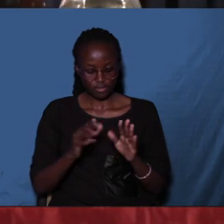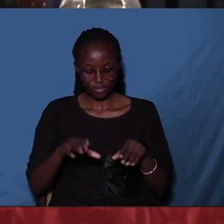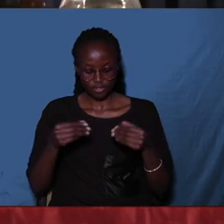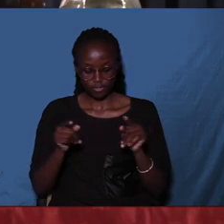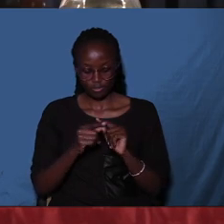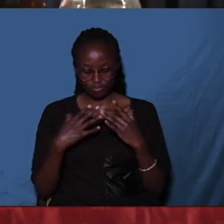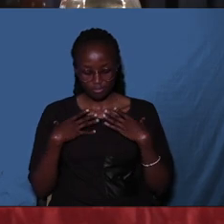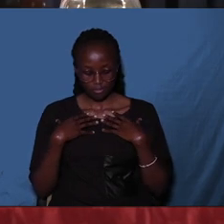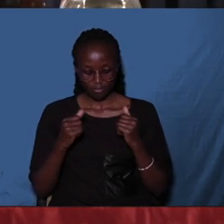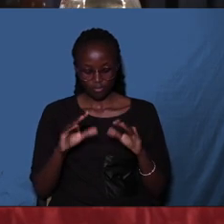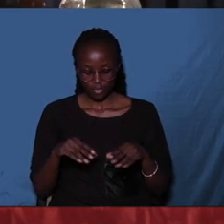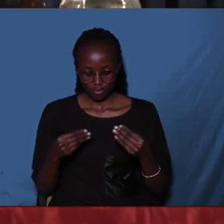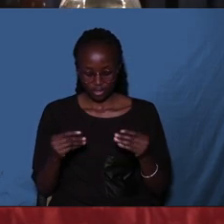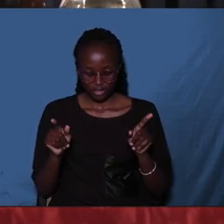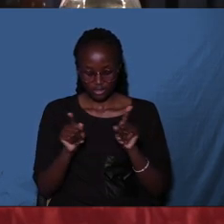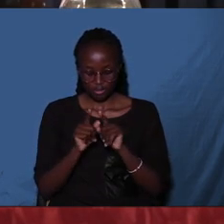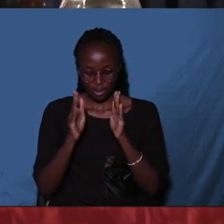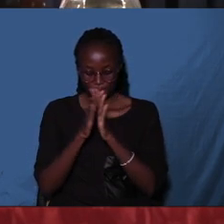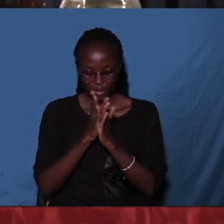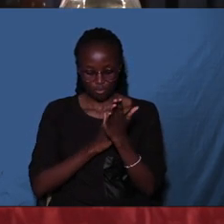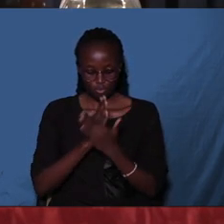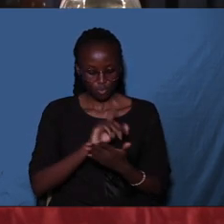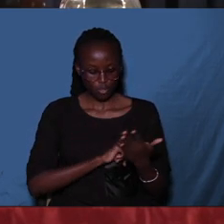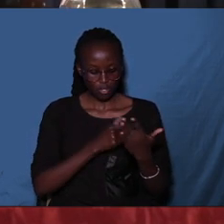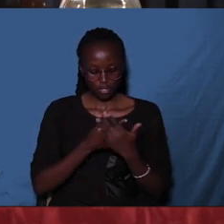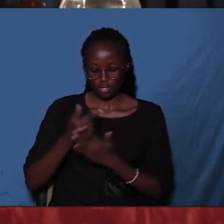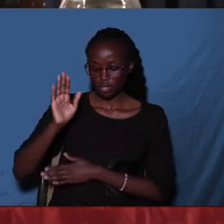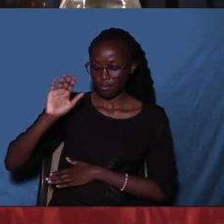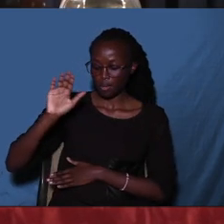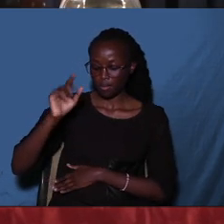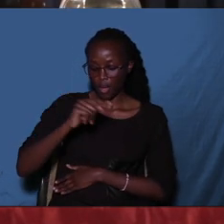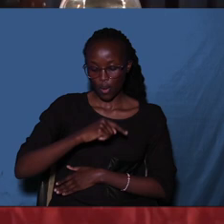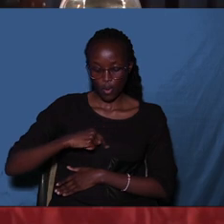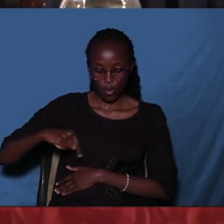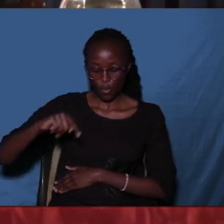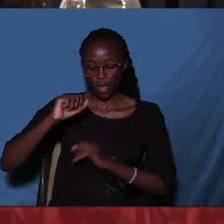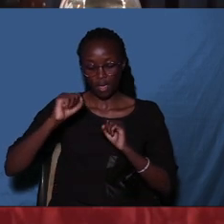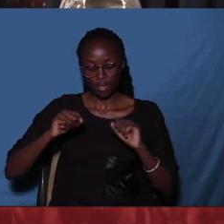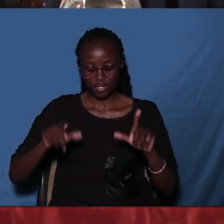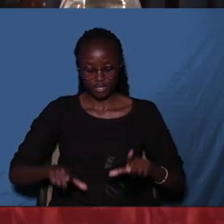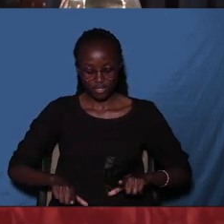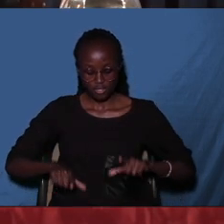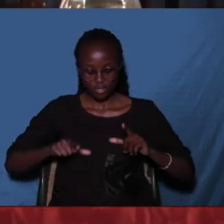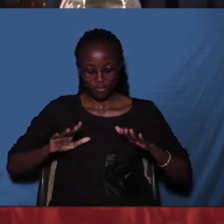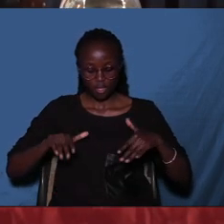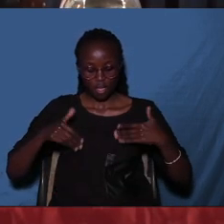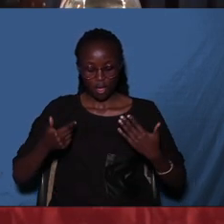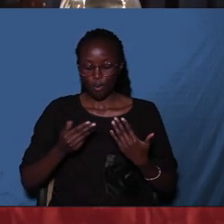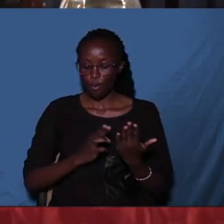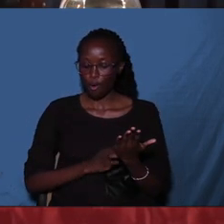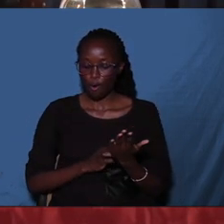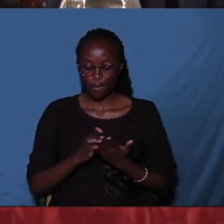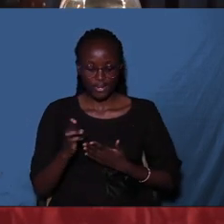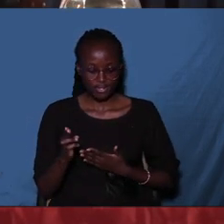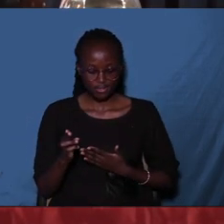I pray that, Lord, by your grace, help us to see tomorrow. By your grace, help us that we may live original